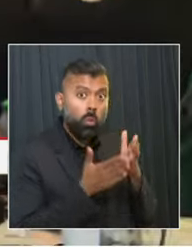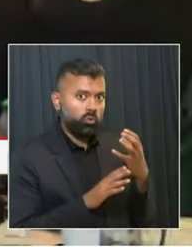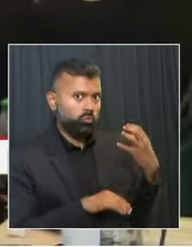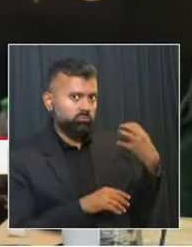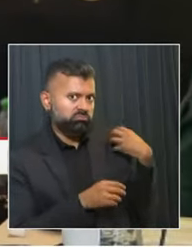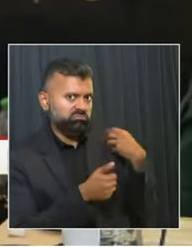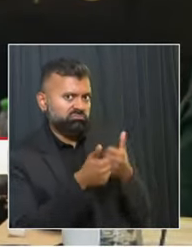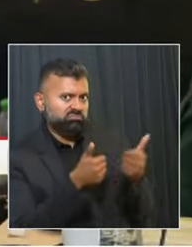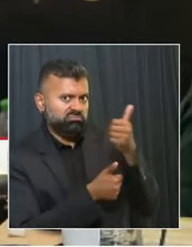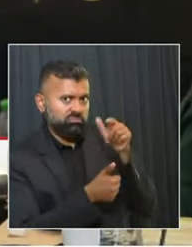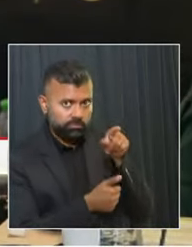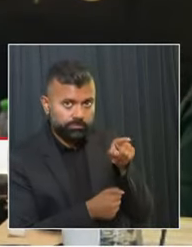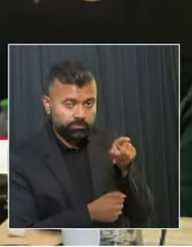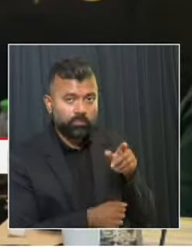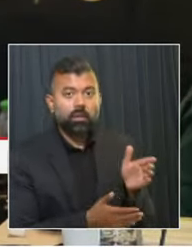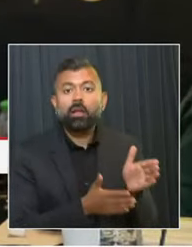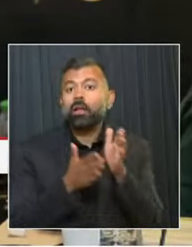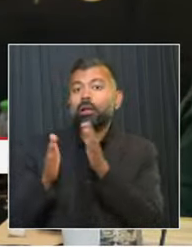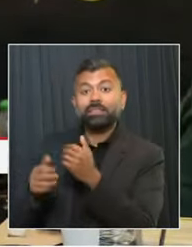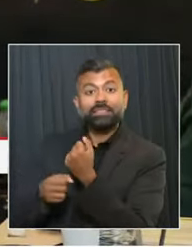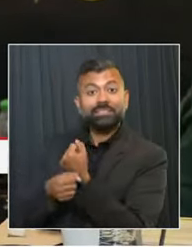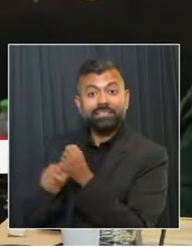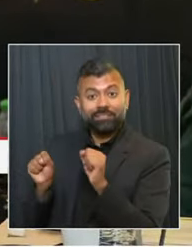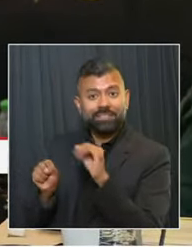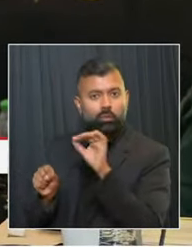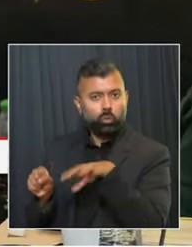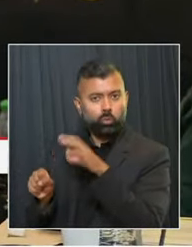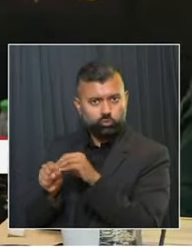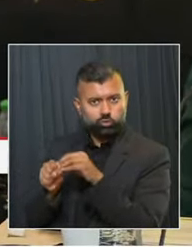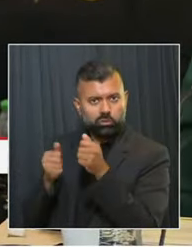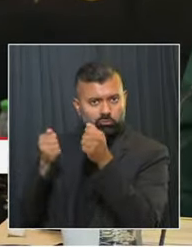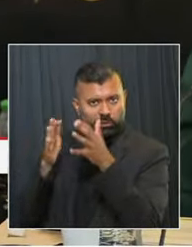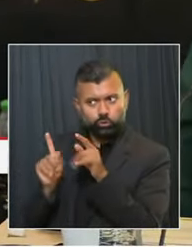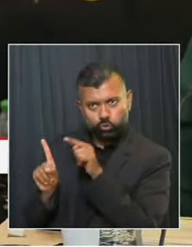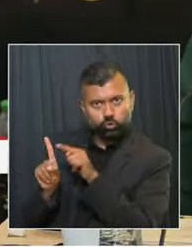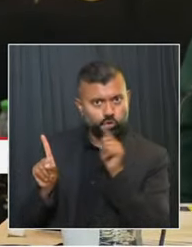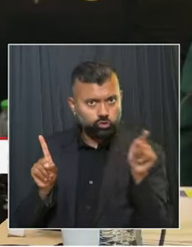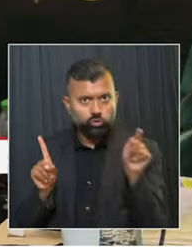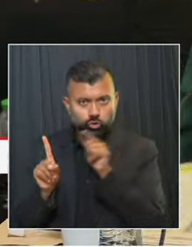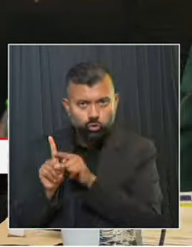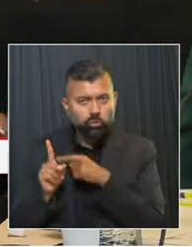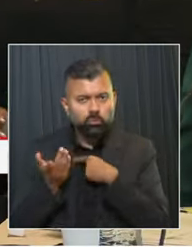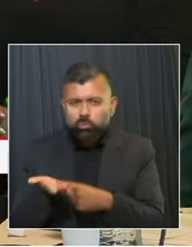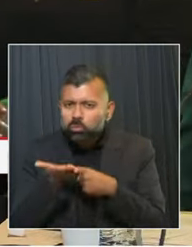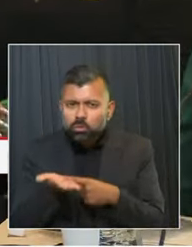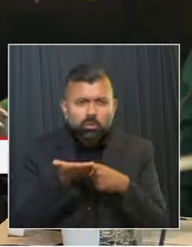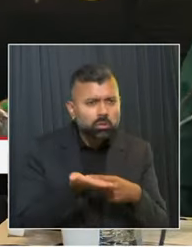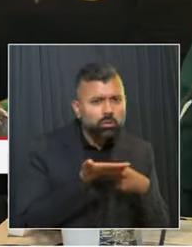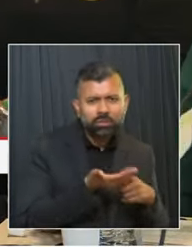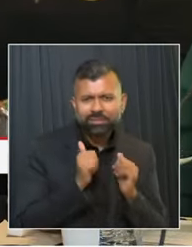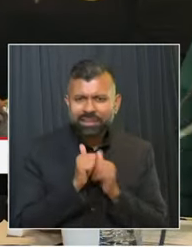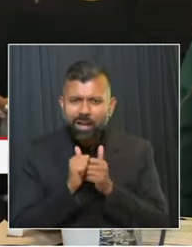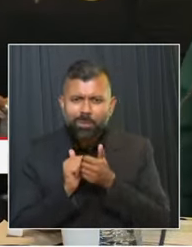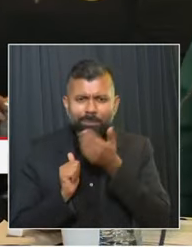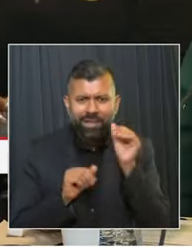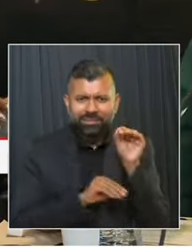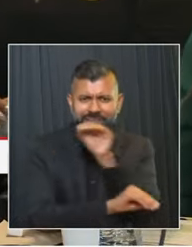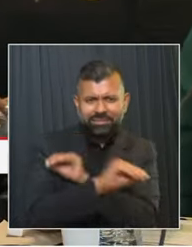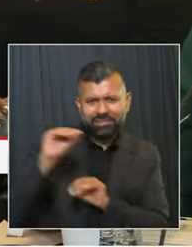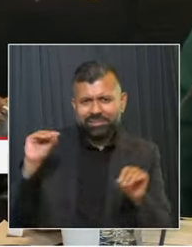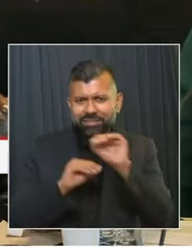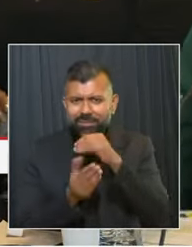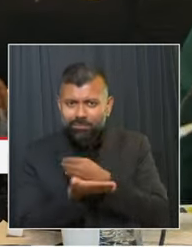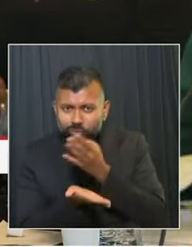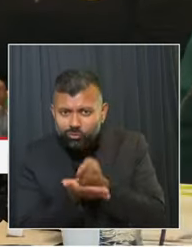agencies that invest in prevention work to understand what's the highest, best use of funding. And then if the